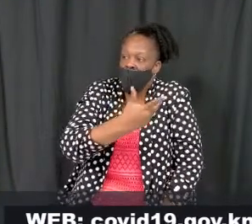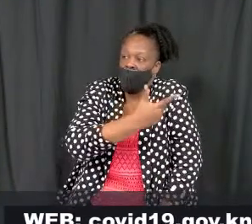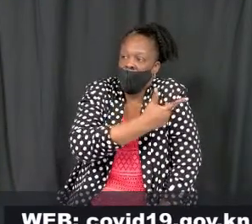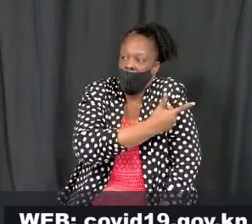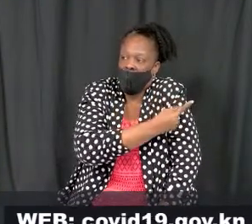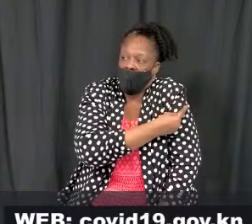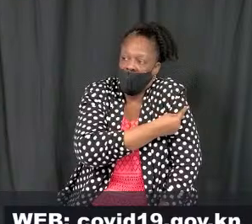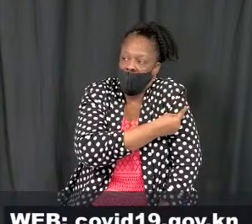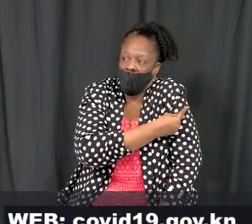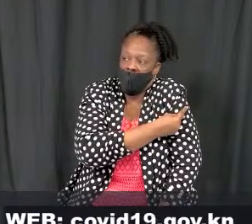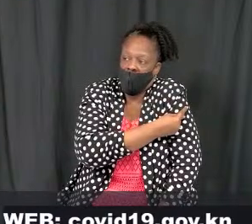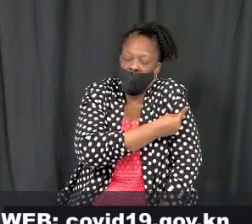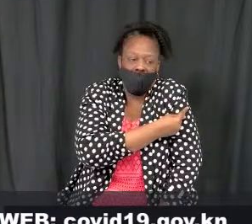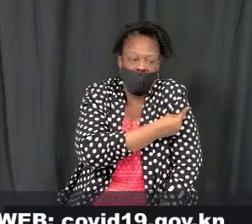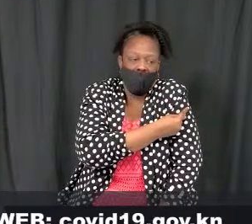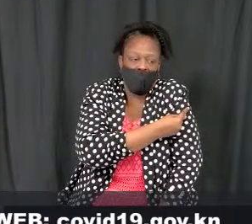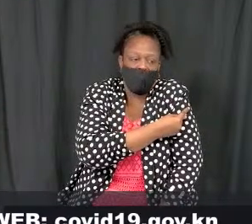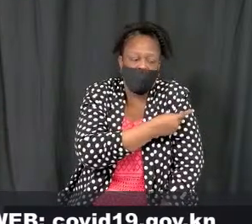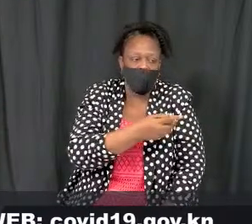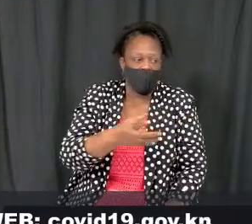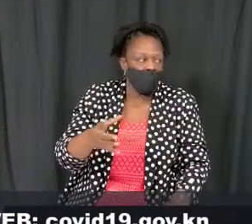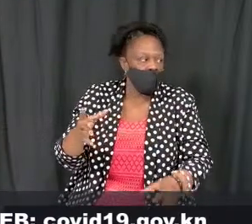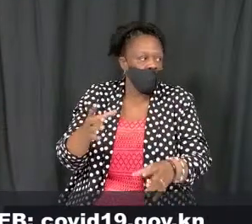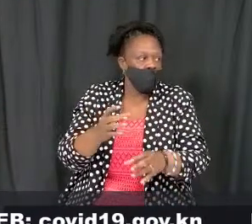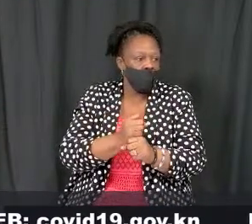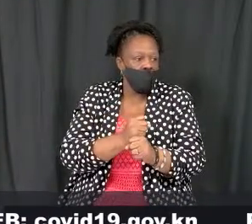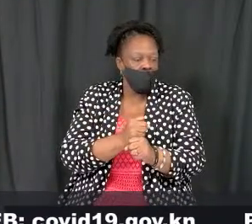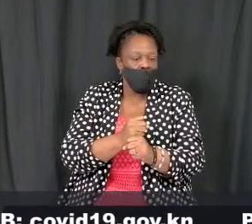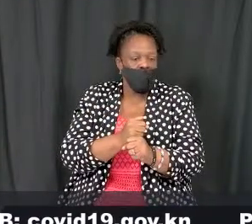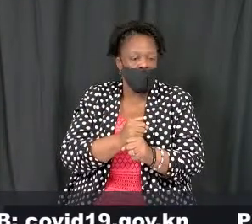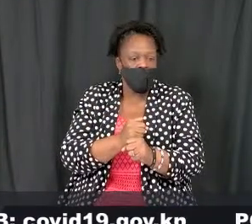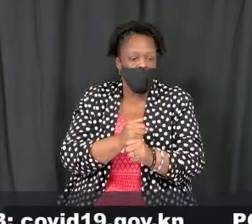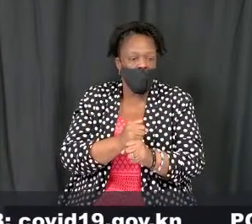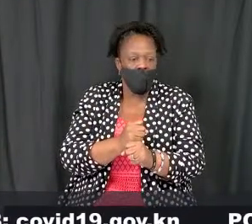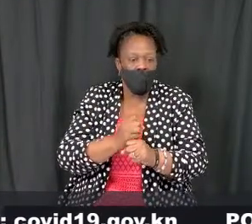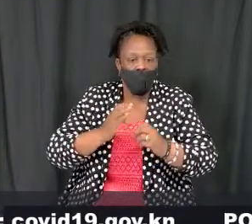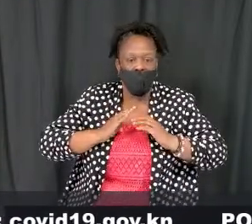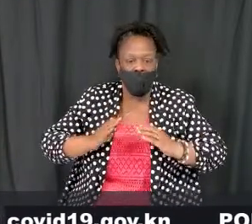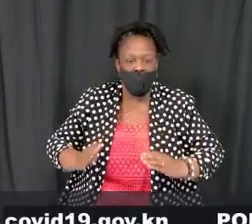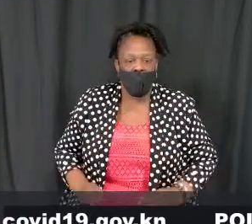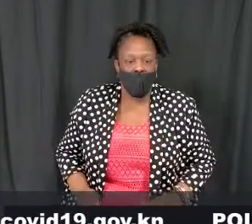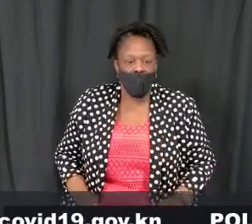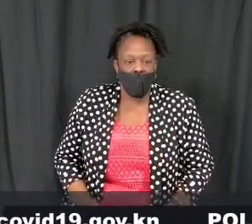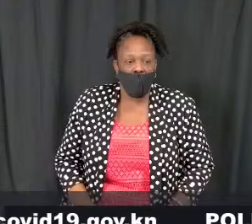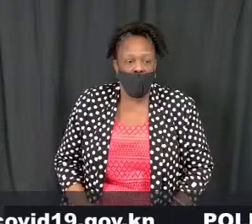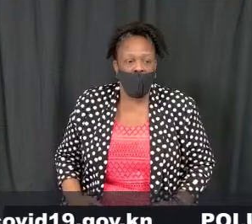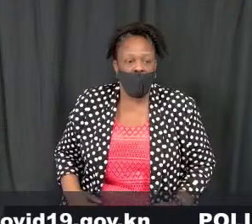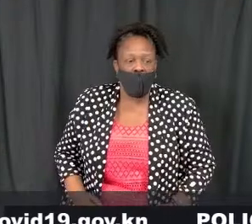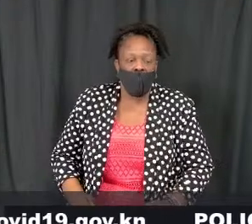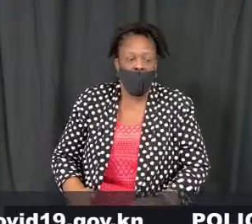take over the immune system, the natural immune system?